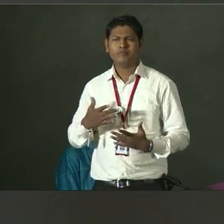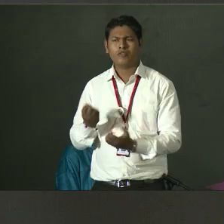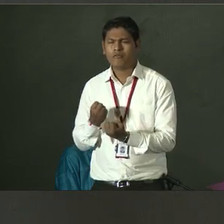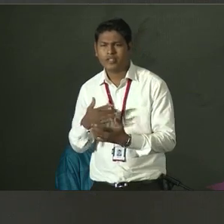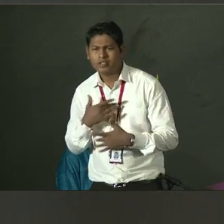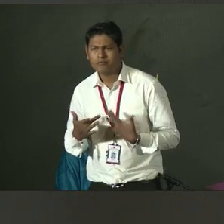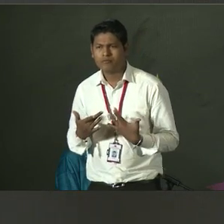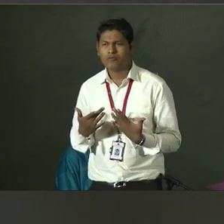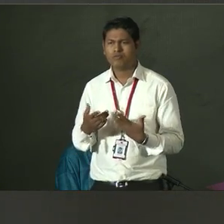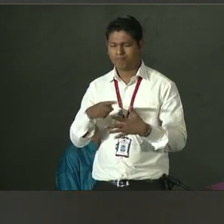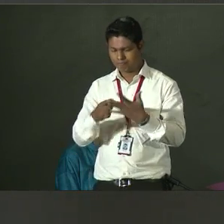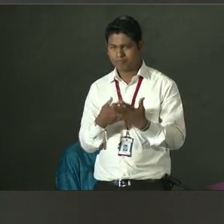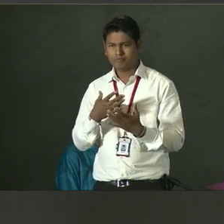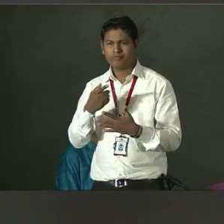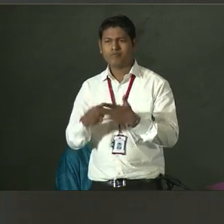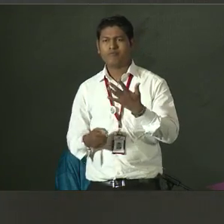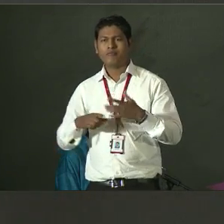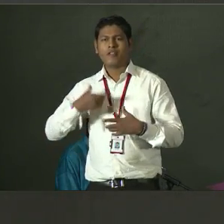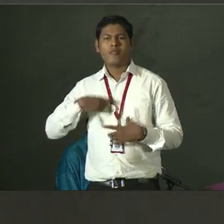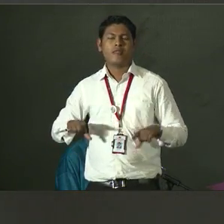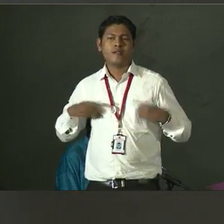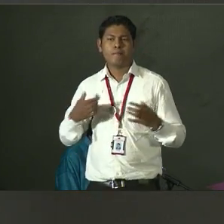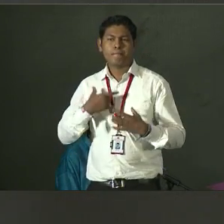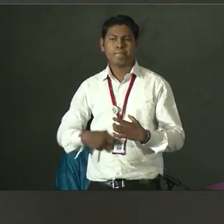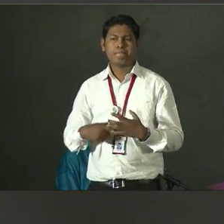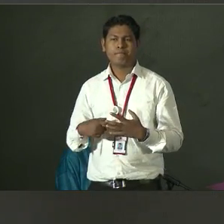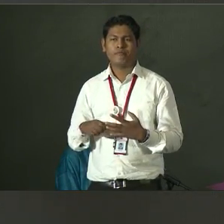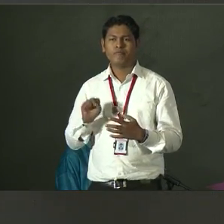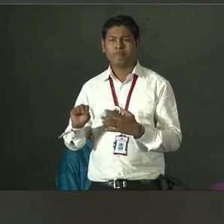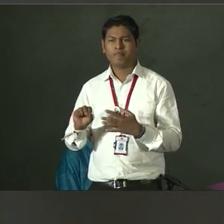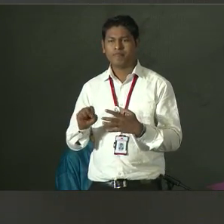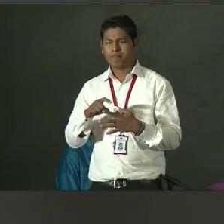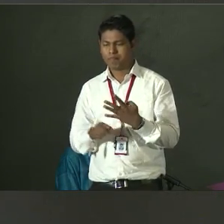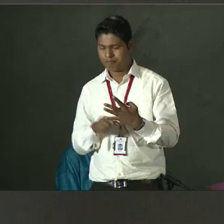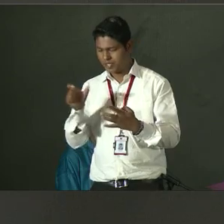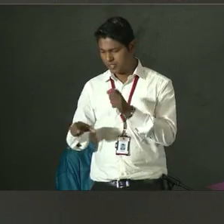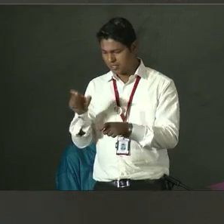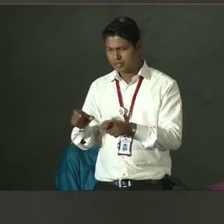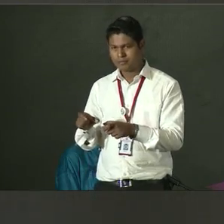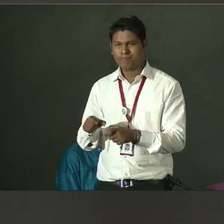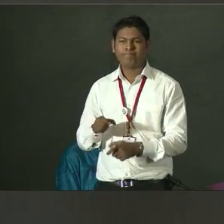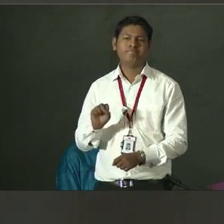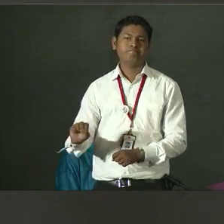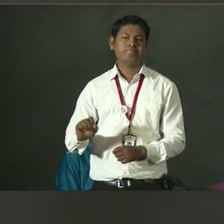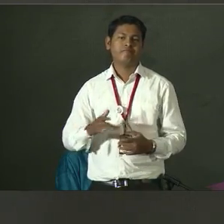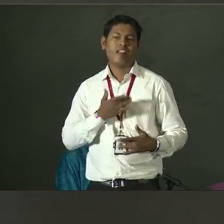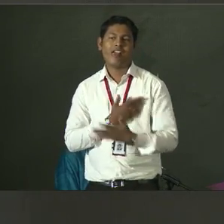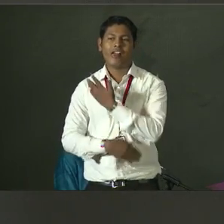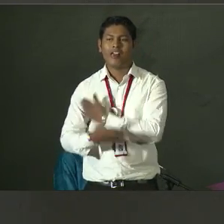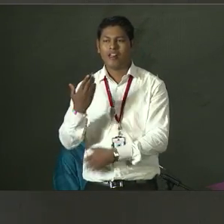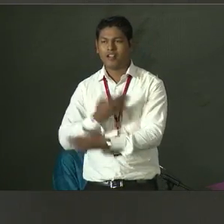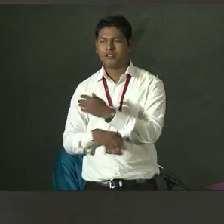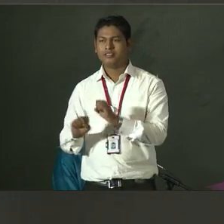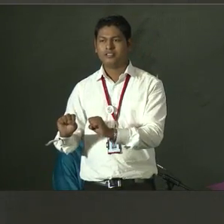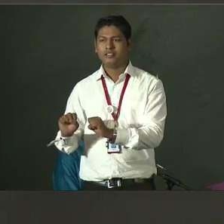are the qualities which actually makes a person abnormal. I won't call him differently abled, but I would